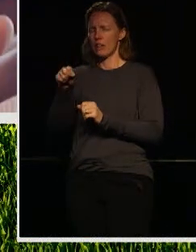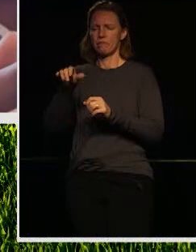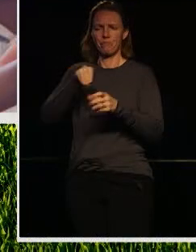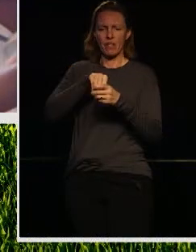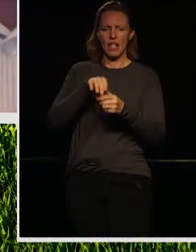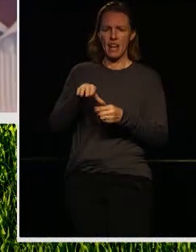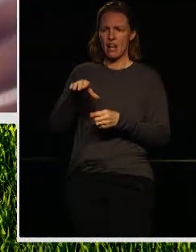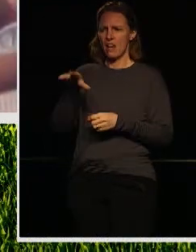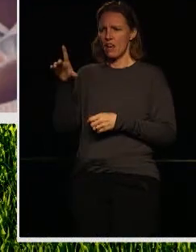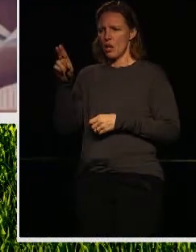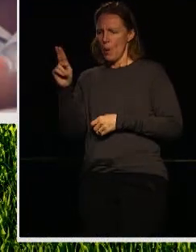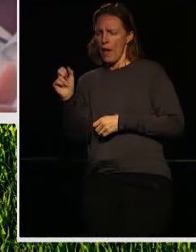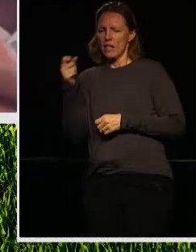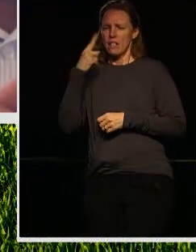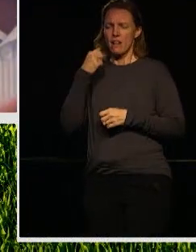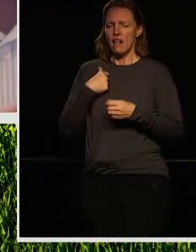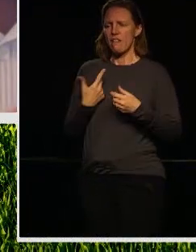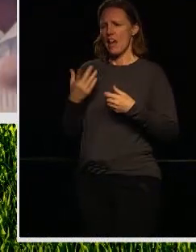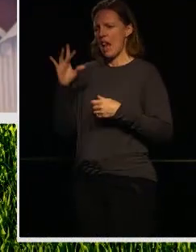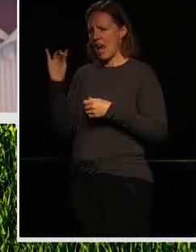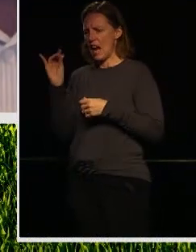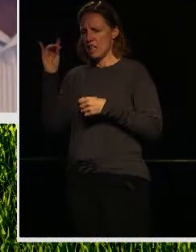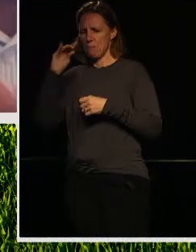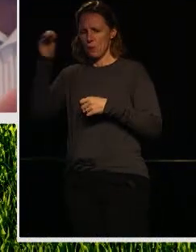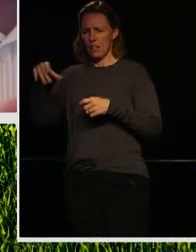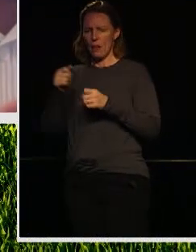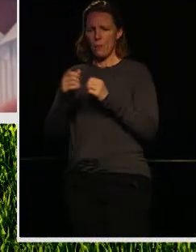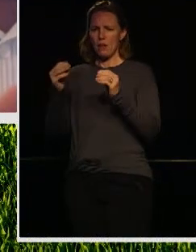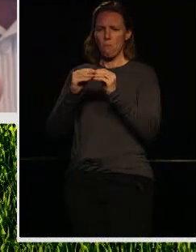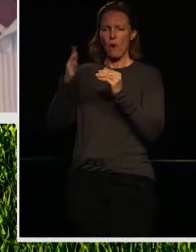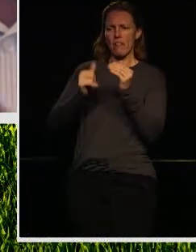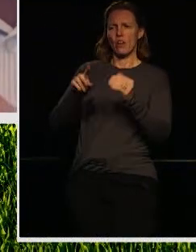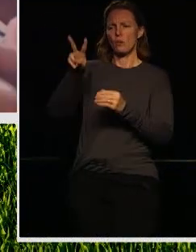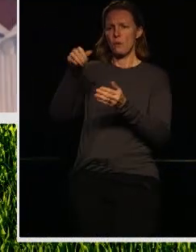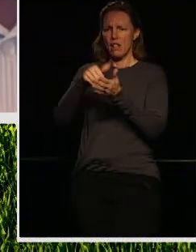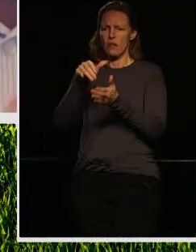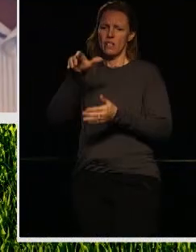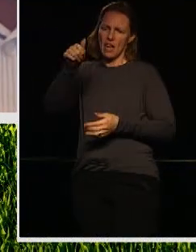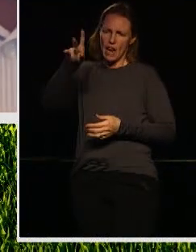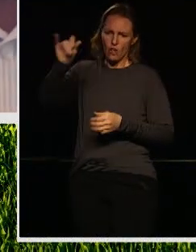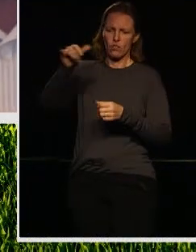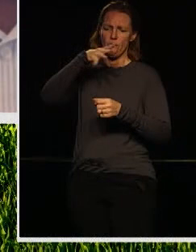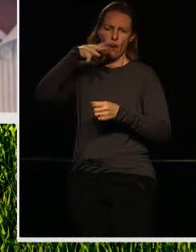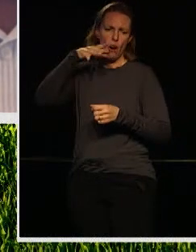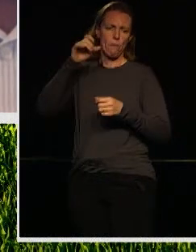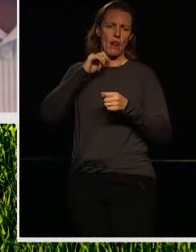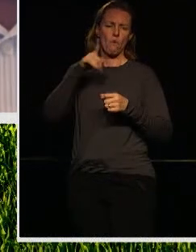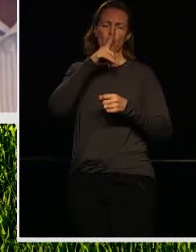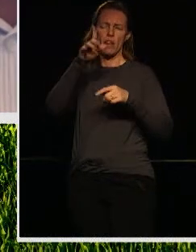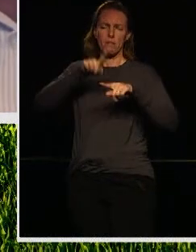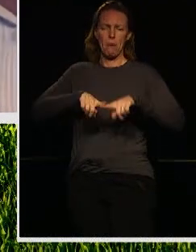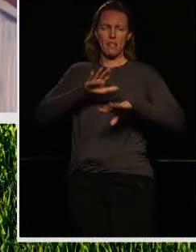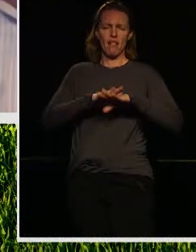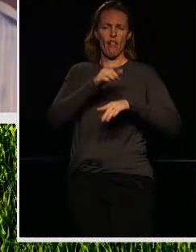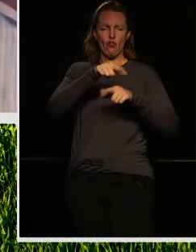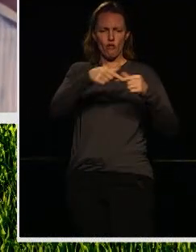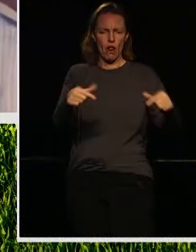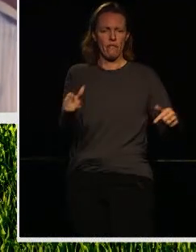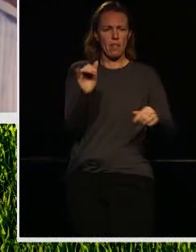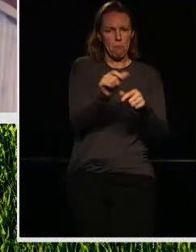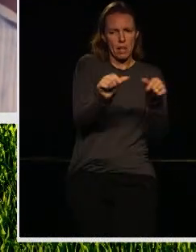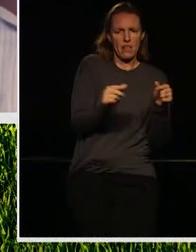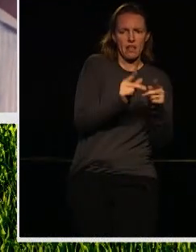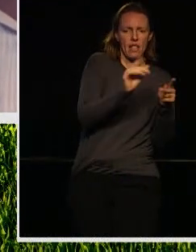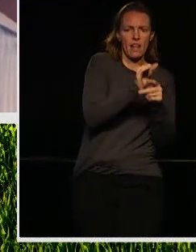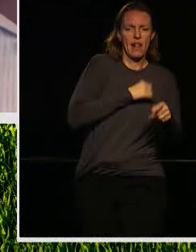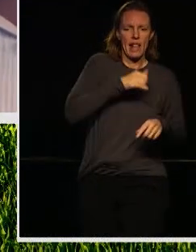of the farmers with more than 2,000 acres of farmland or 500 acres of farmland. So it really depends on the geography. I do think like in places like India and